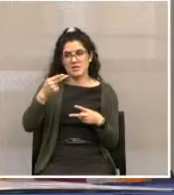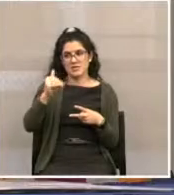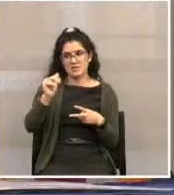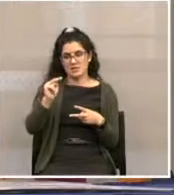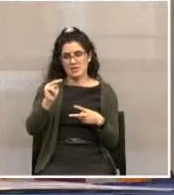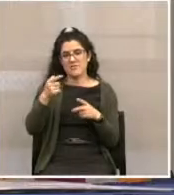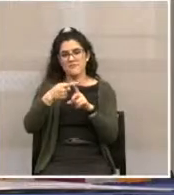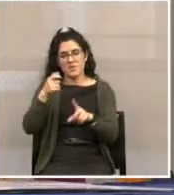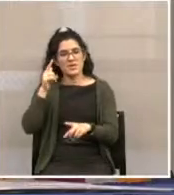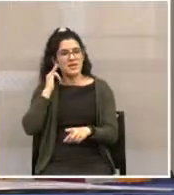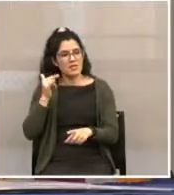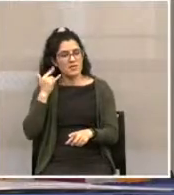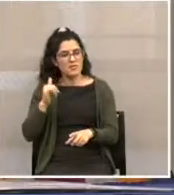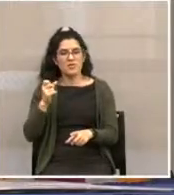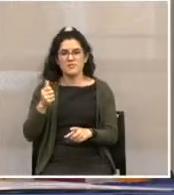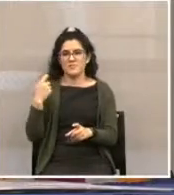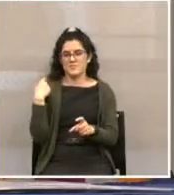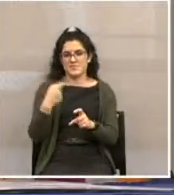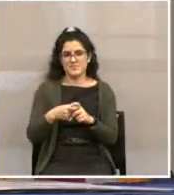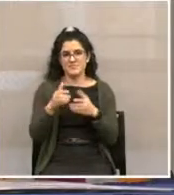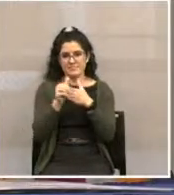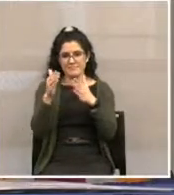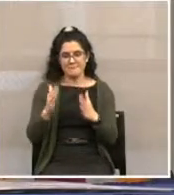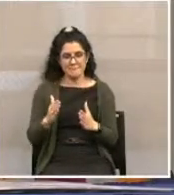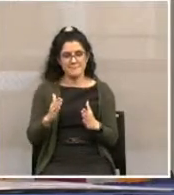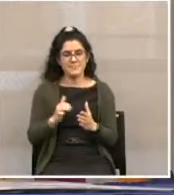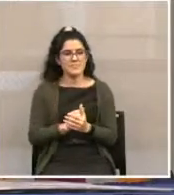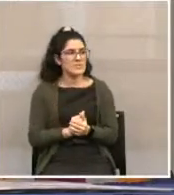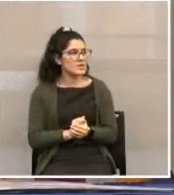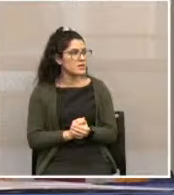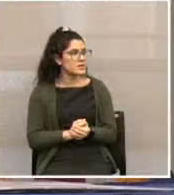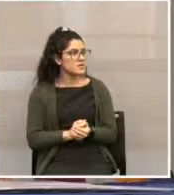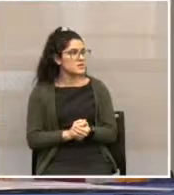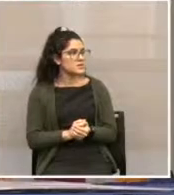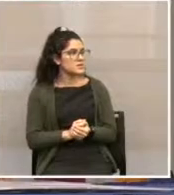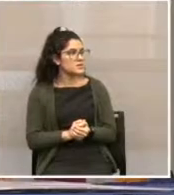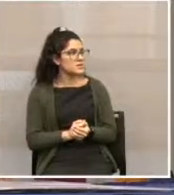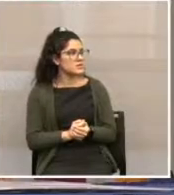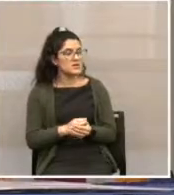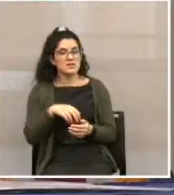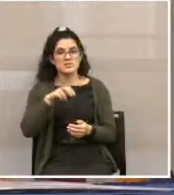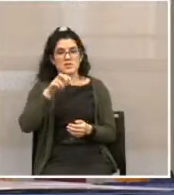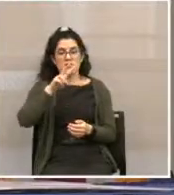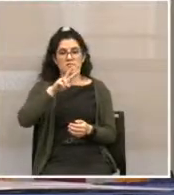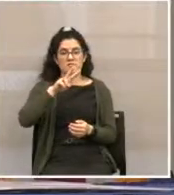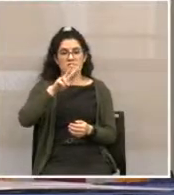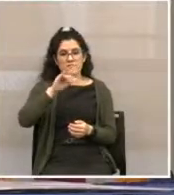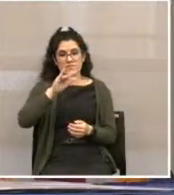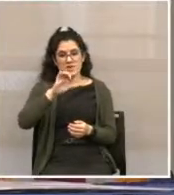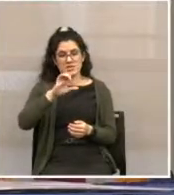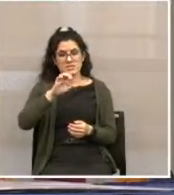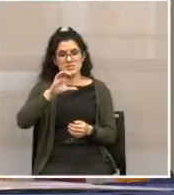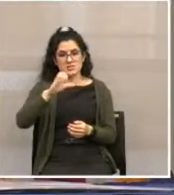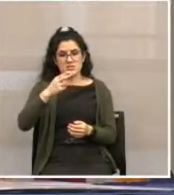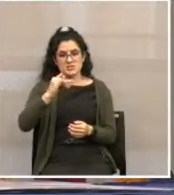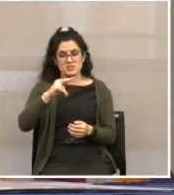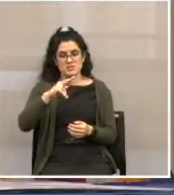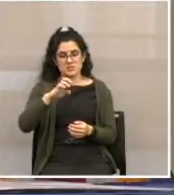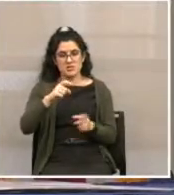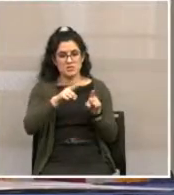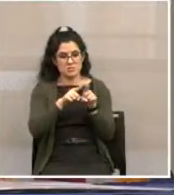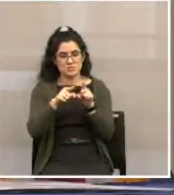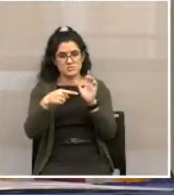of the Congressional Hispanic Caucus leadership, as whip, as first vice chair, and Ms. Lidra Fernandez as a freshman